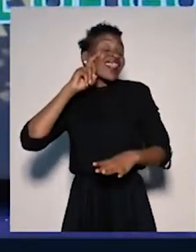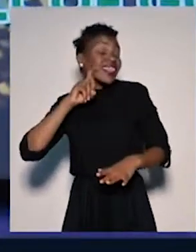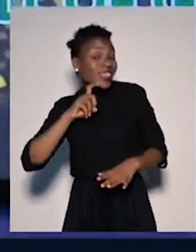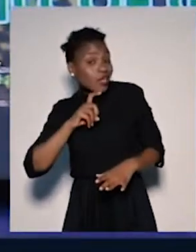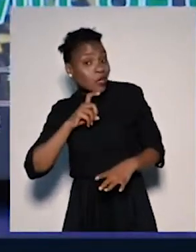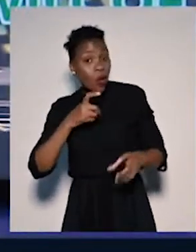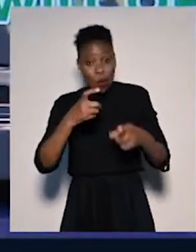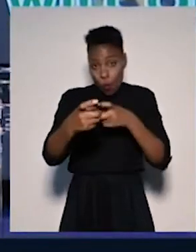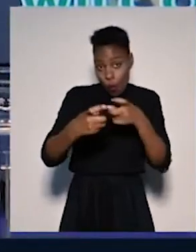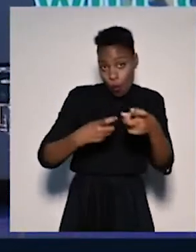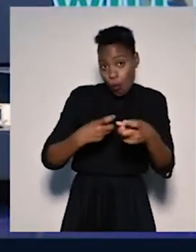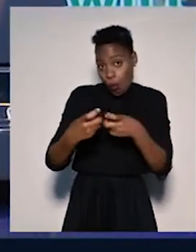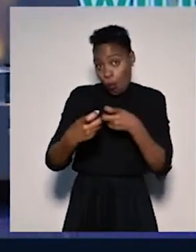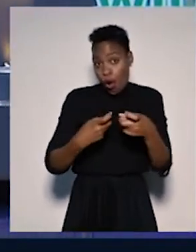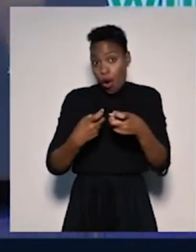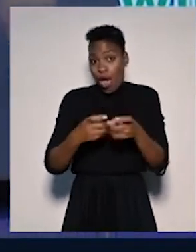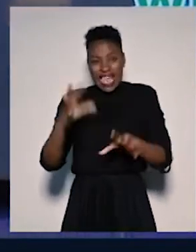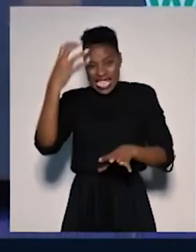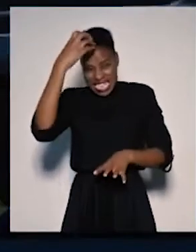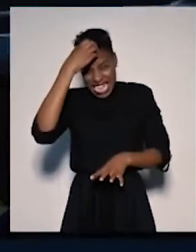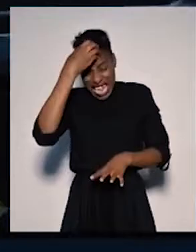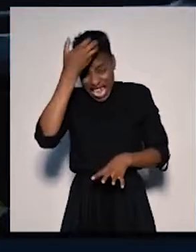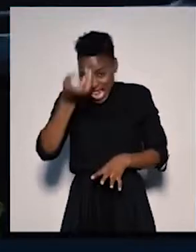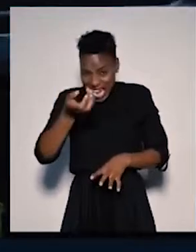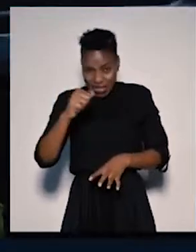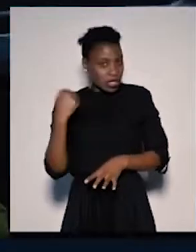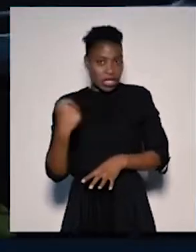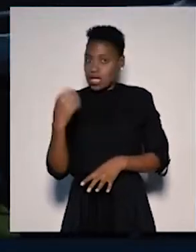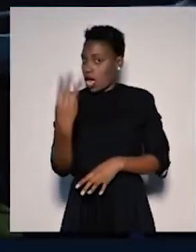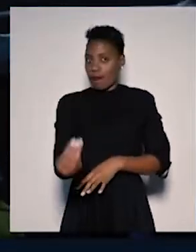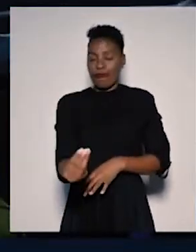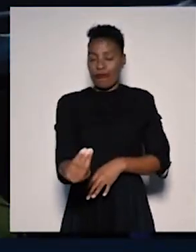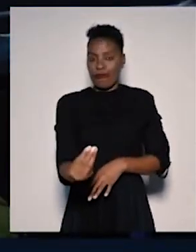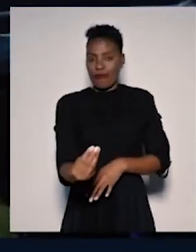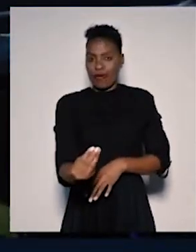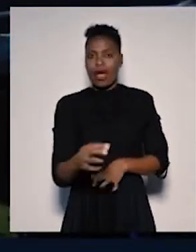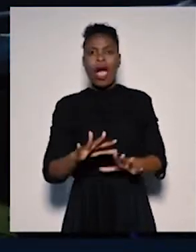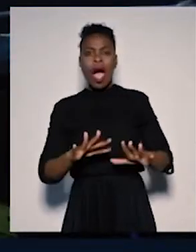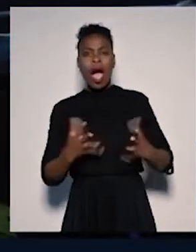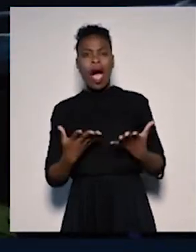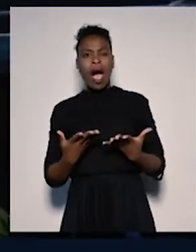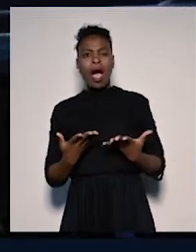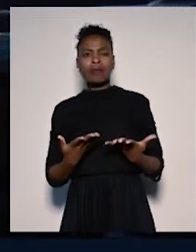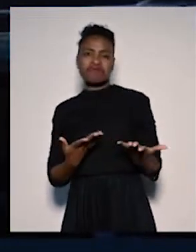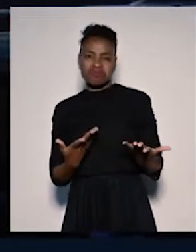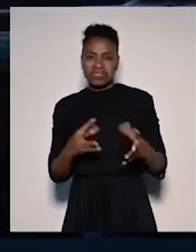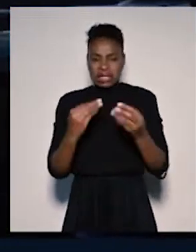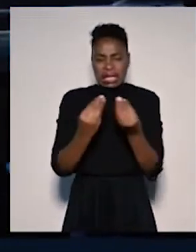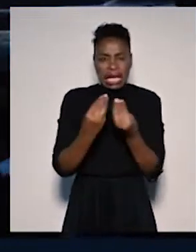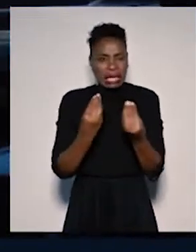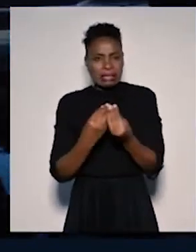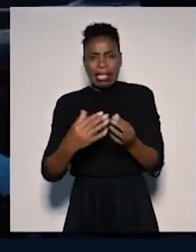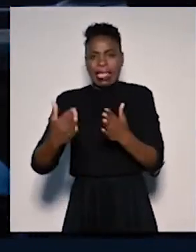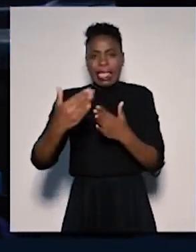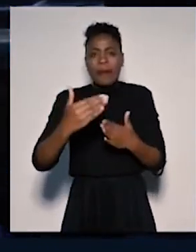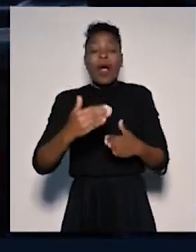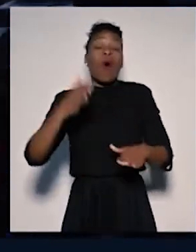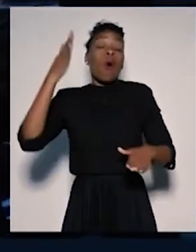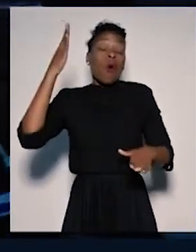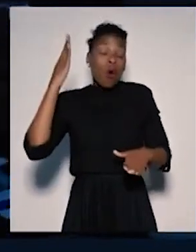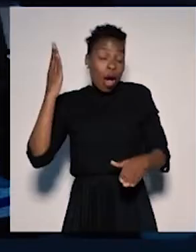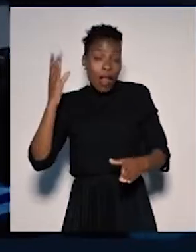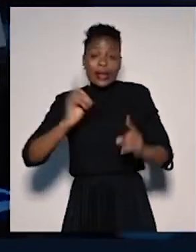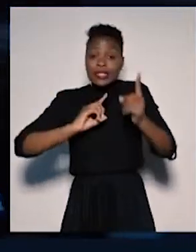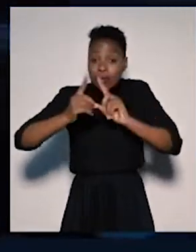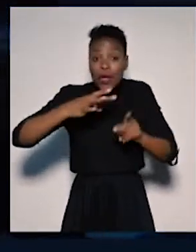who ruled it. They didn't have a king. God was their king. So how instructions came is that God would speak through the